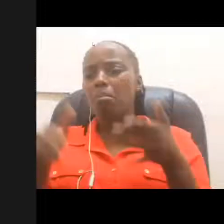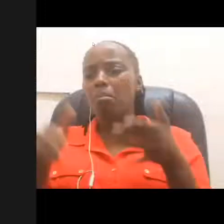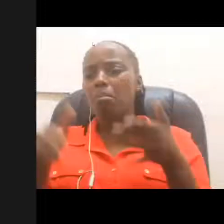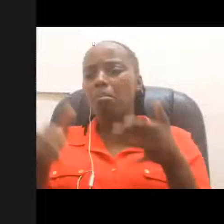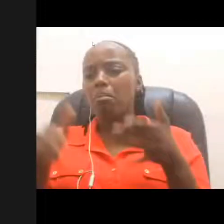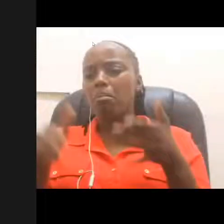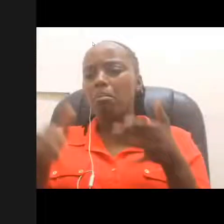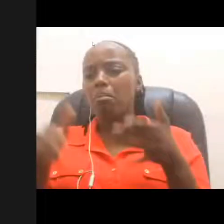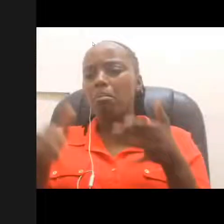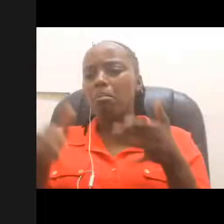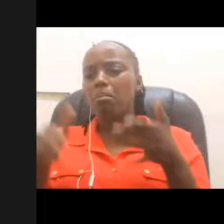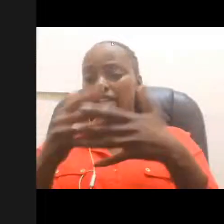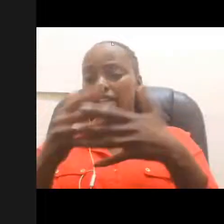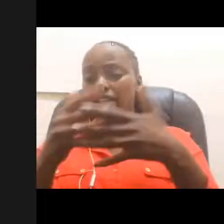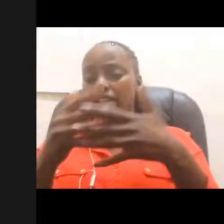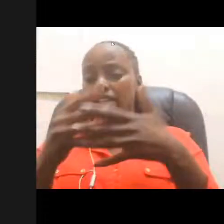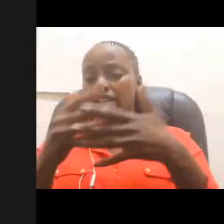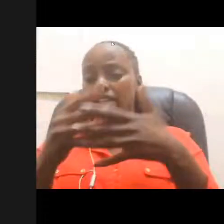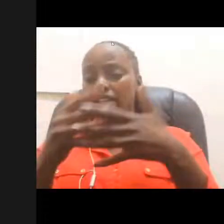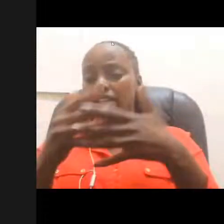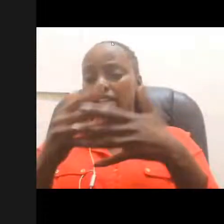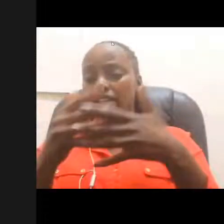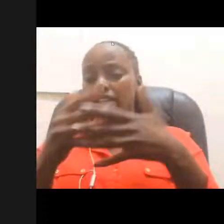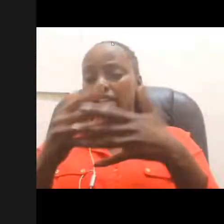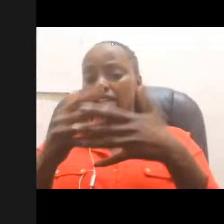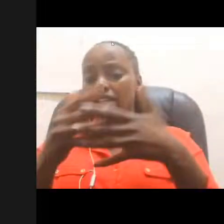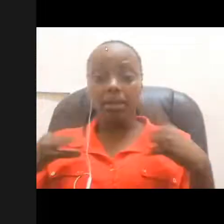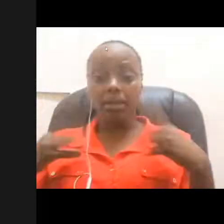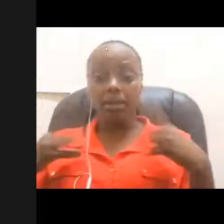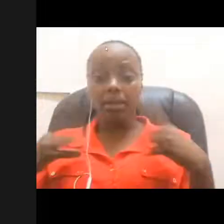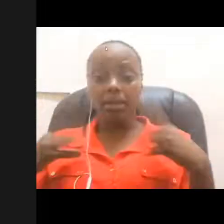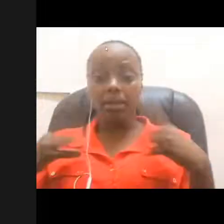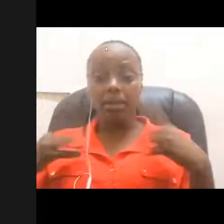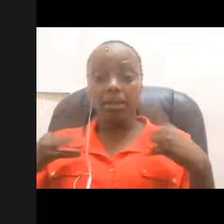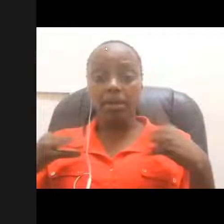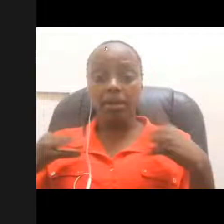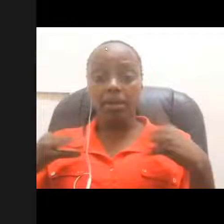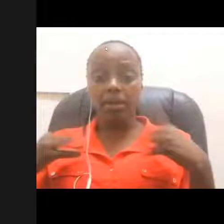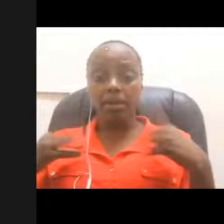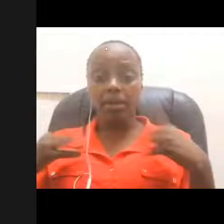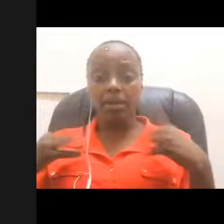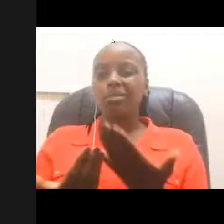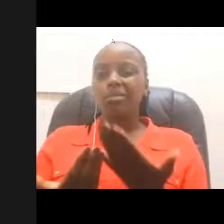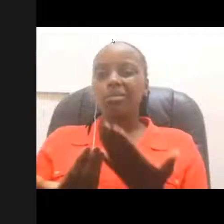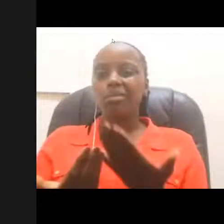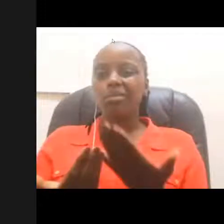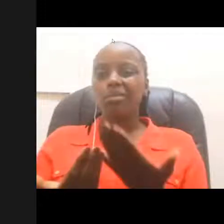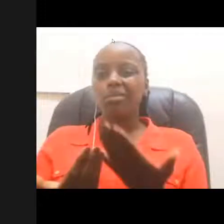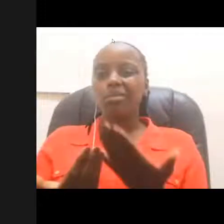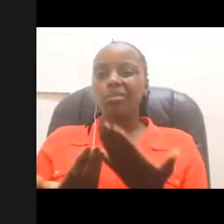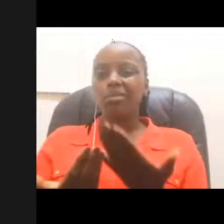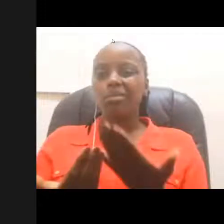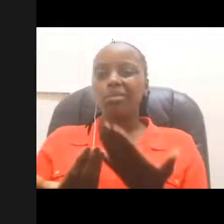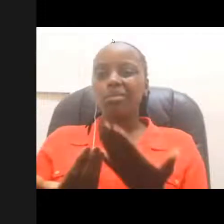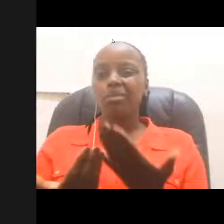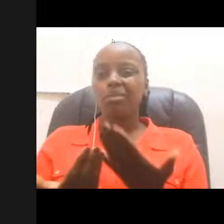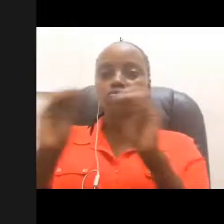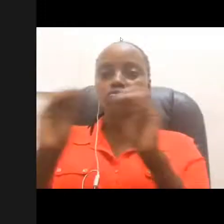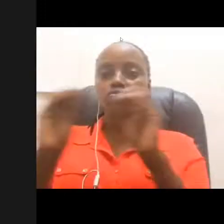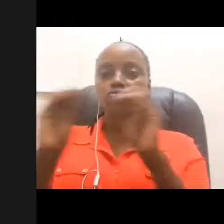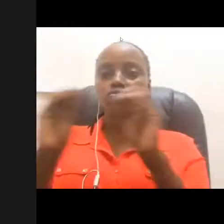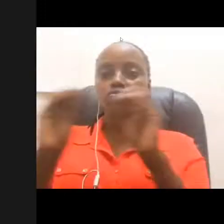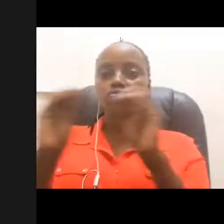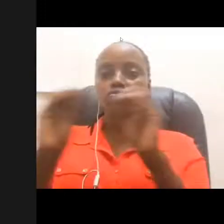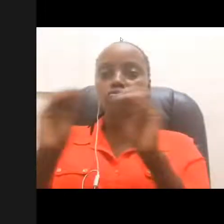been adopted, and maybe we may not have a proper analysis of the effect of the Charter on